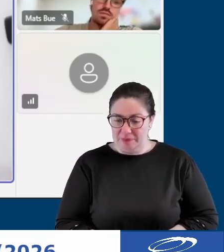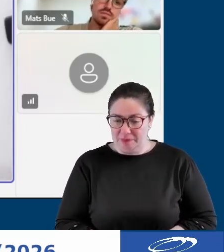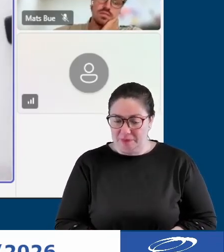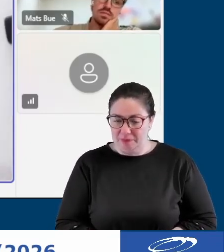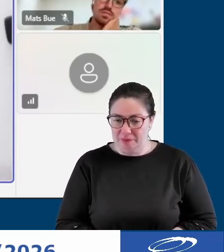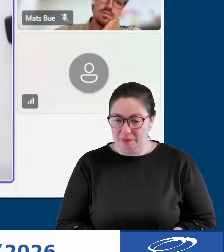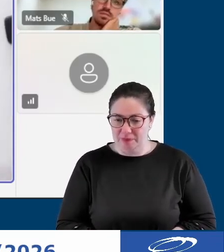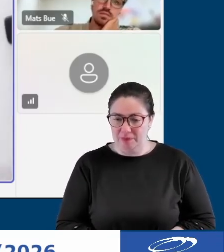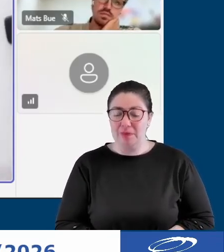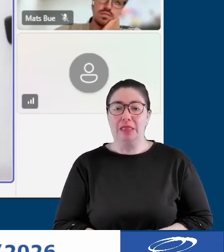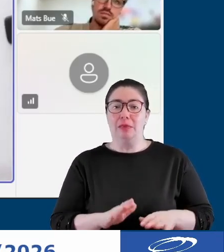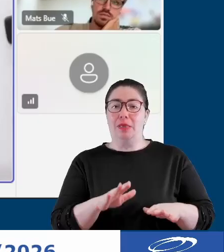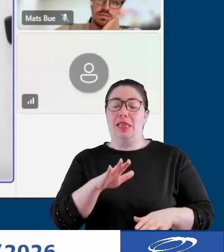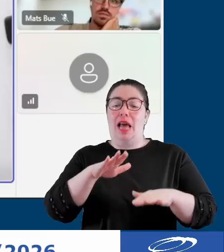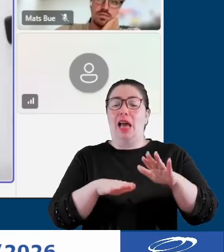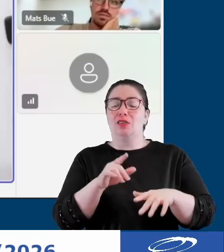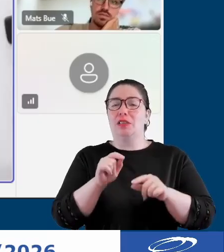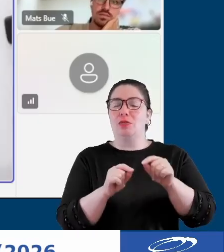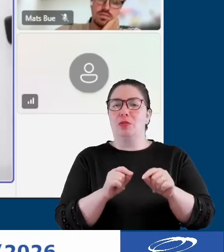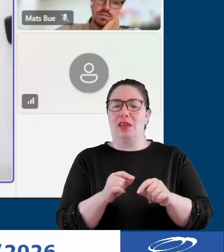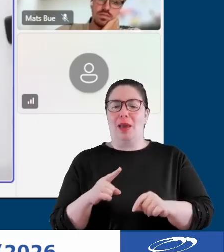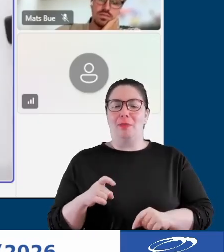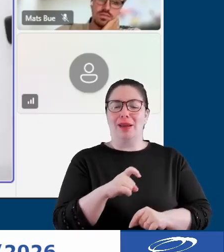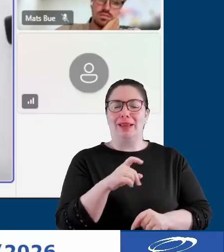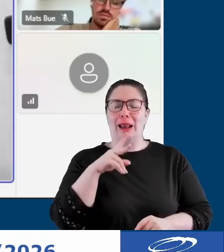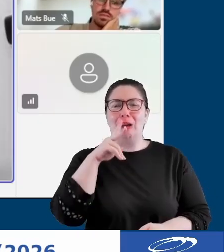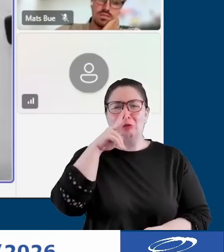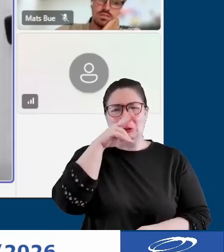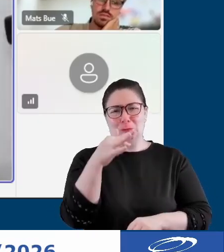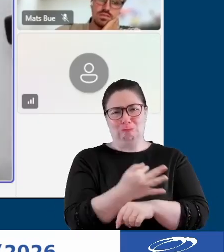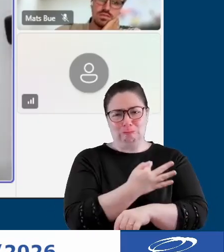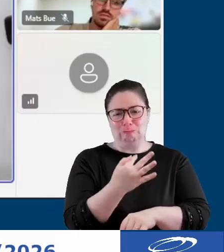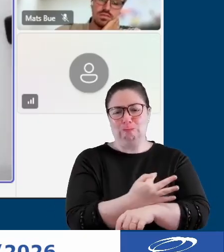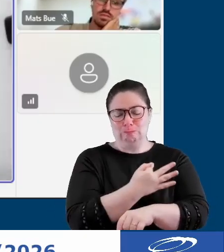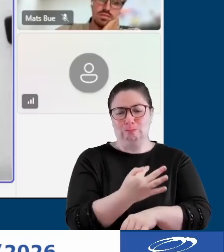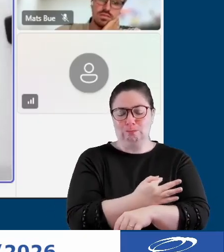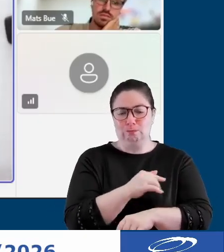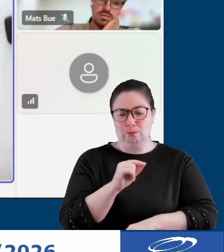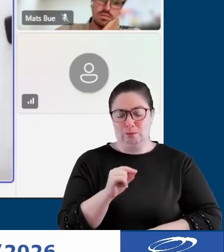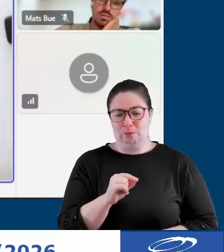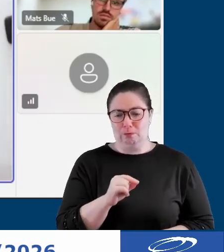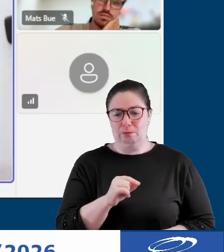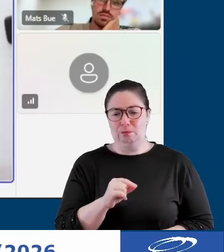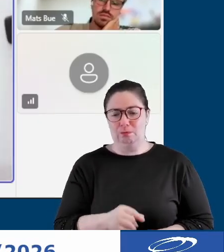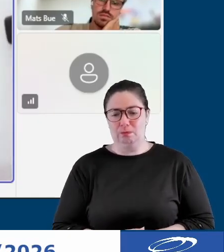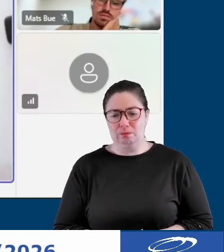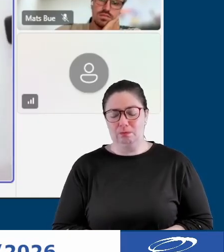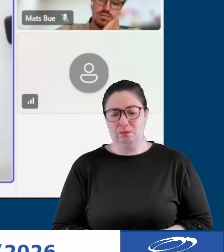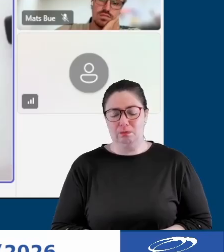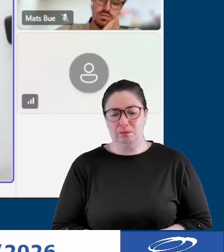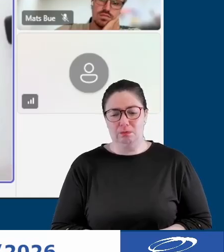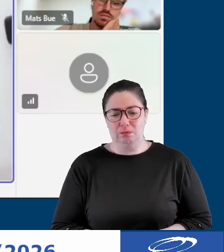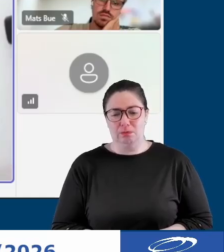to disseminate. So we may avoid like those small infections, but in the